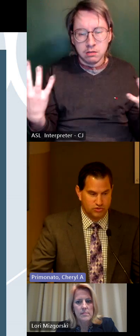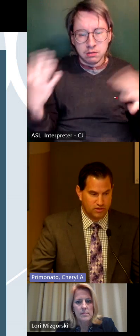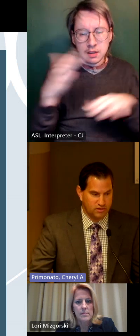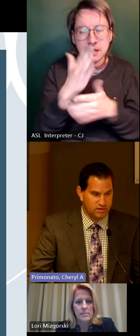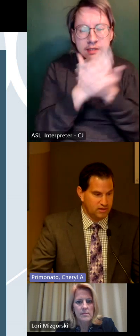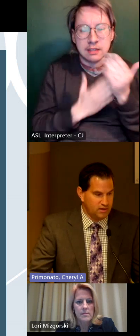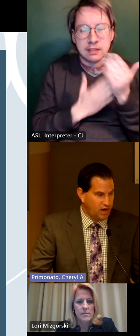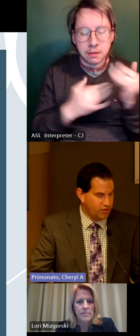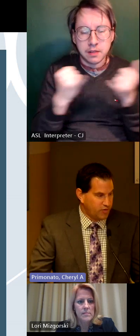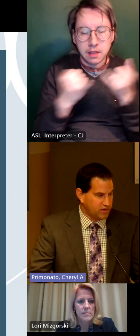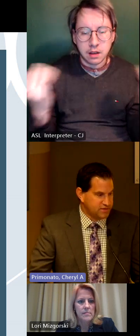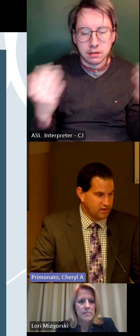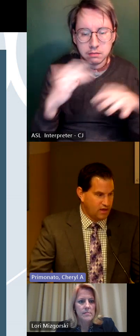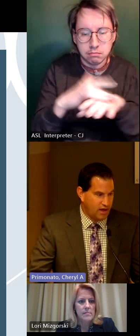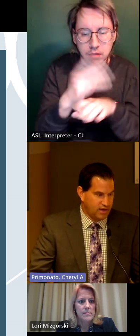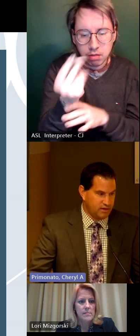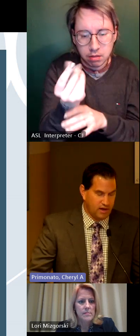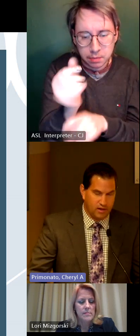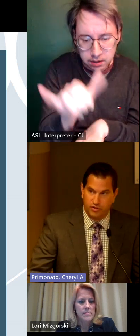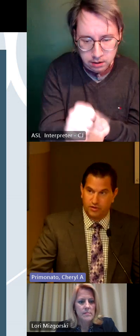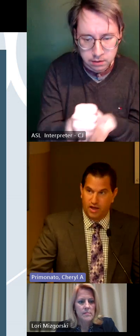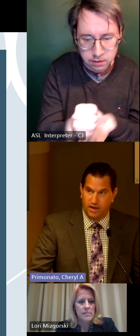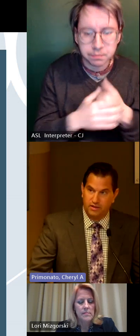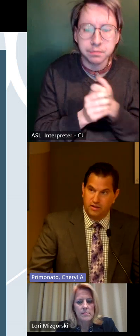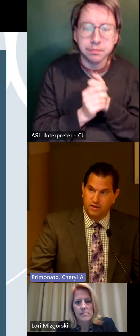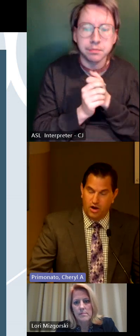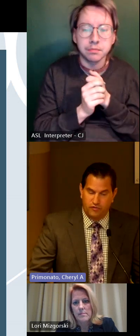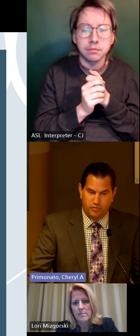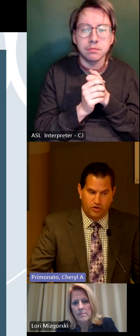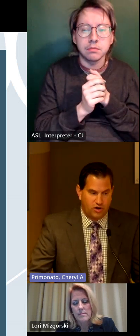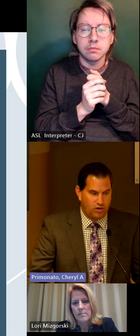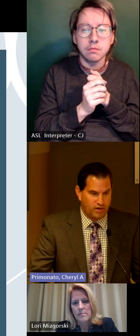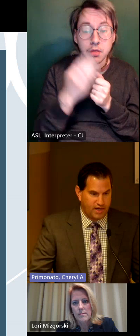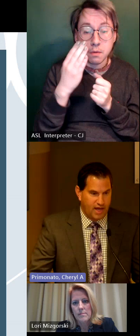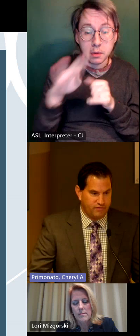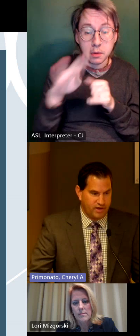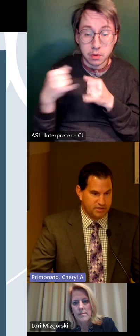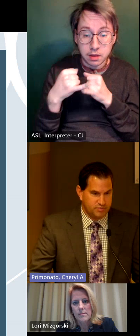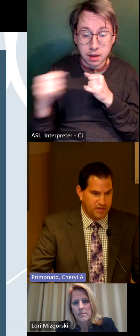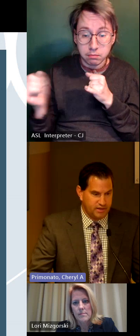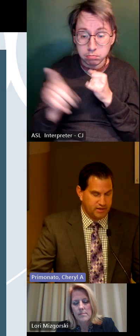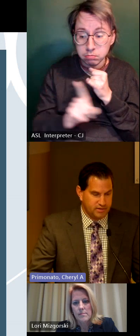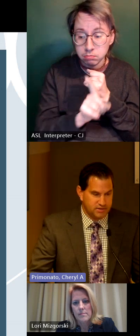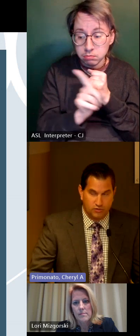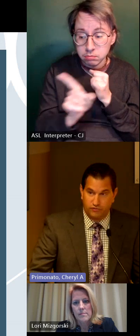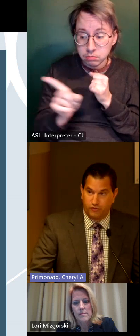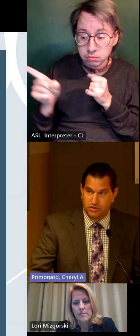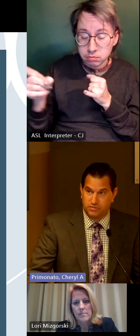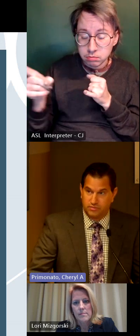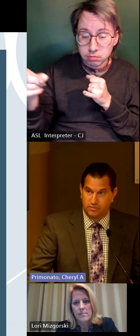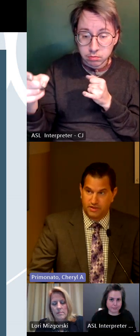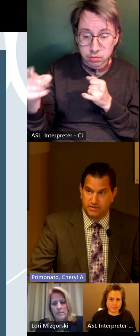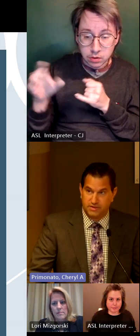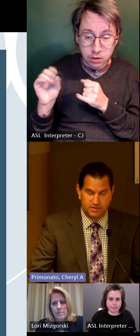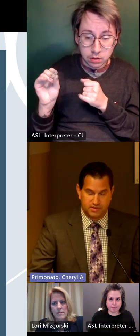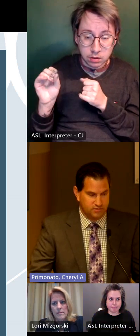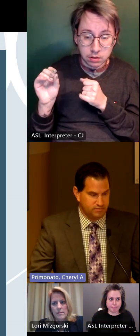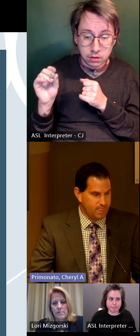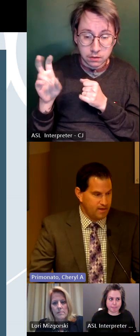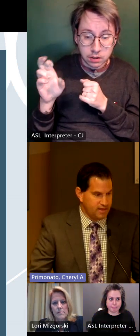the North Shore. Other parts of the line, blue line, Overbrook already have a speed and signal